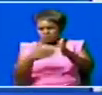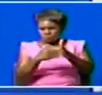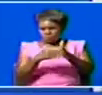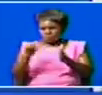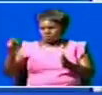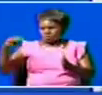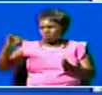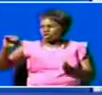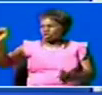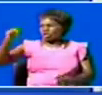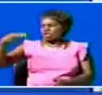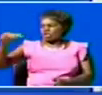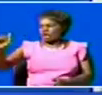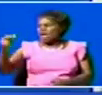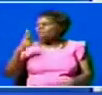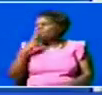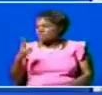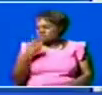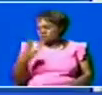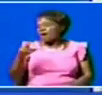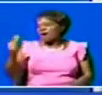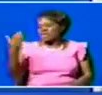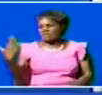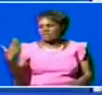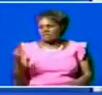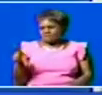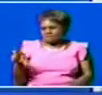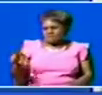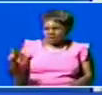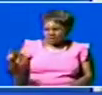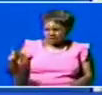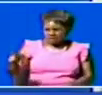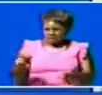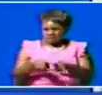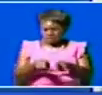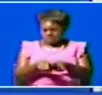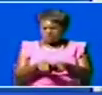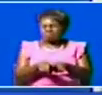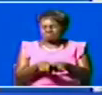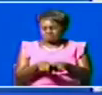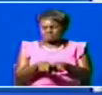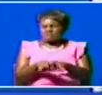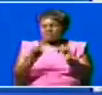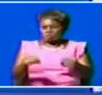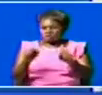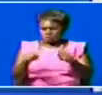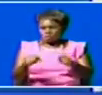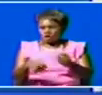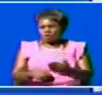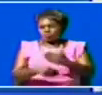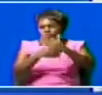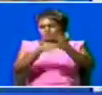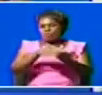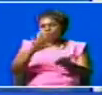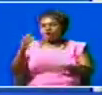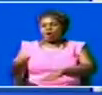of shisha, mm-hmm. even cigarettes. Yes. Other things like viruses and other bacteria also help to increase the risk factors